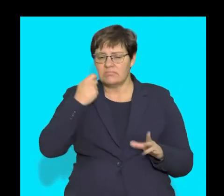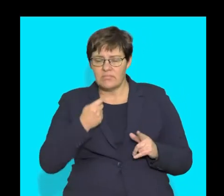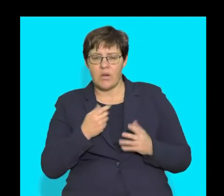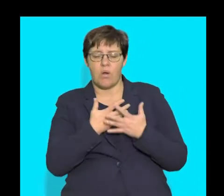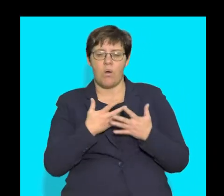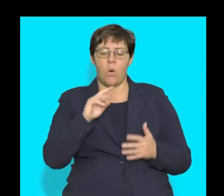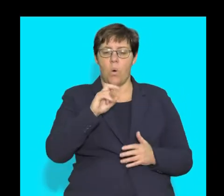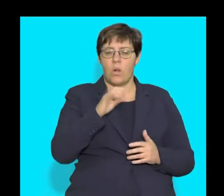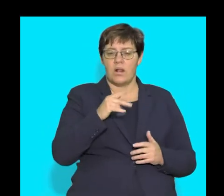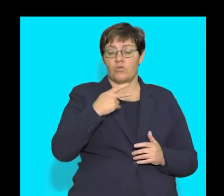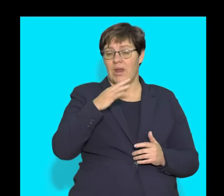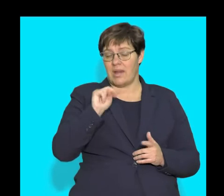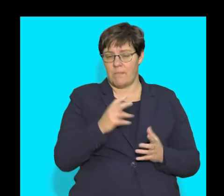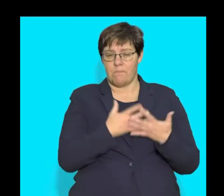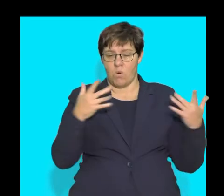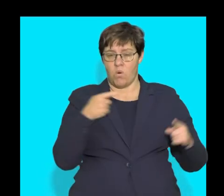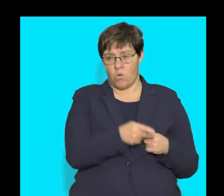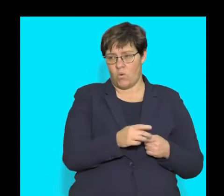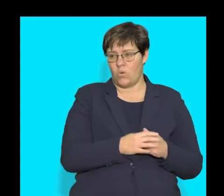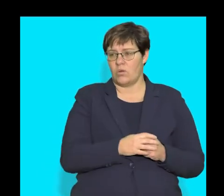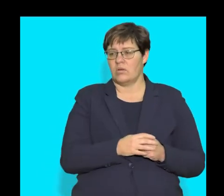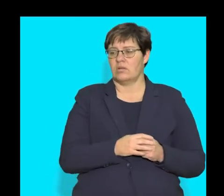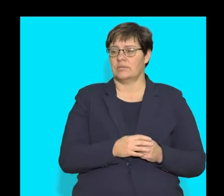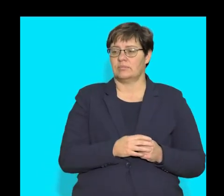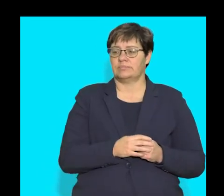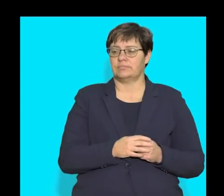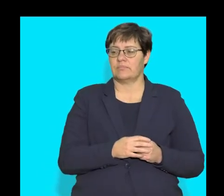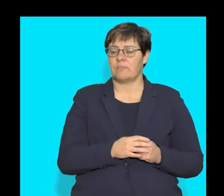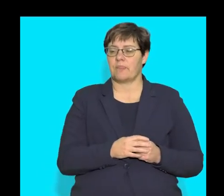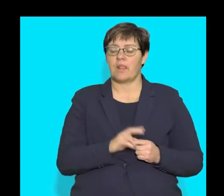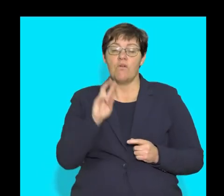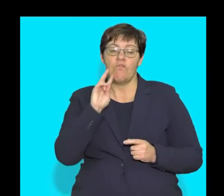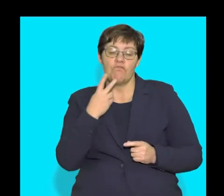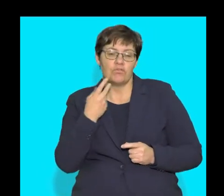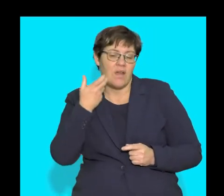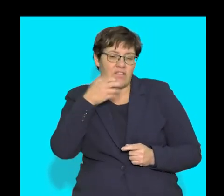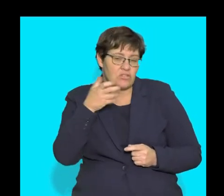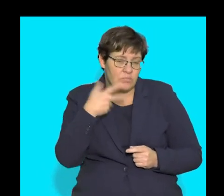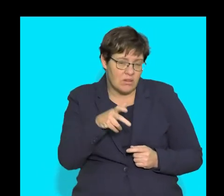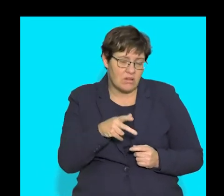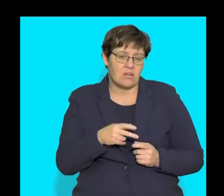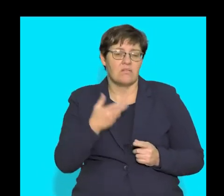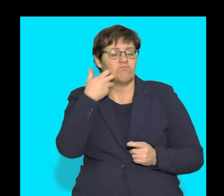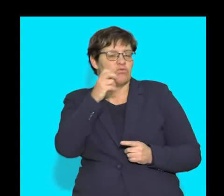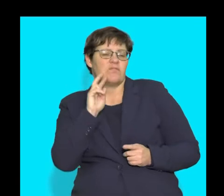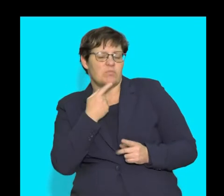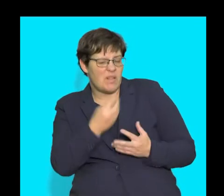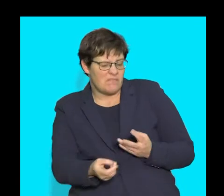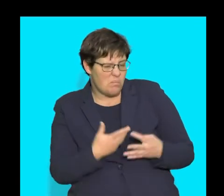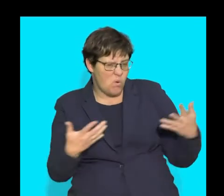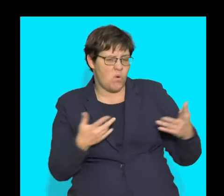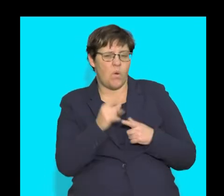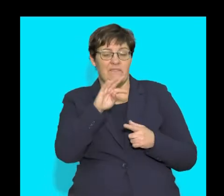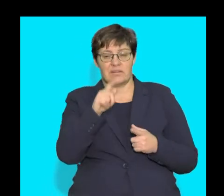whole grains. That should be a larger proportion. We should also have fruit and vegetables, which are important for our vitamins,